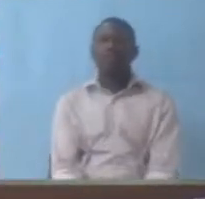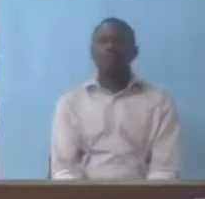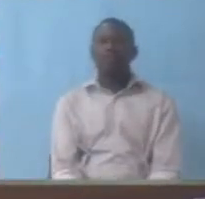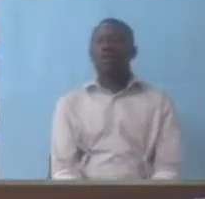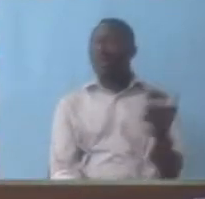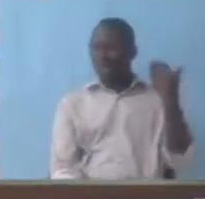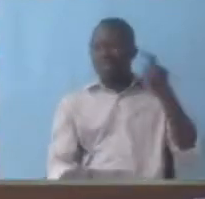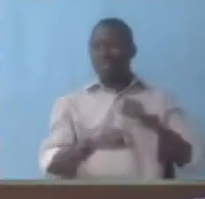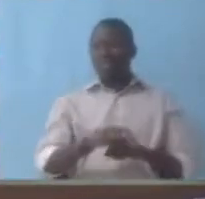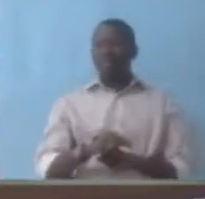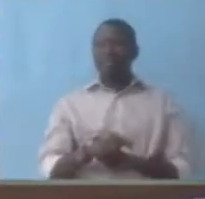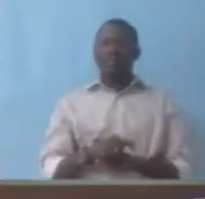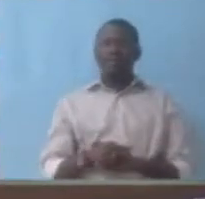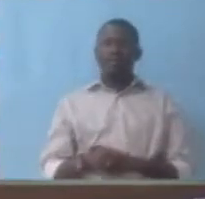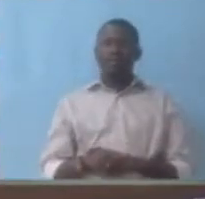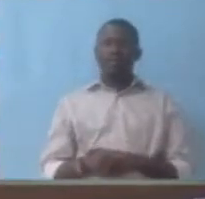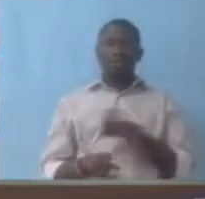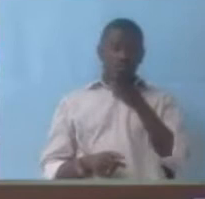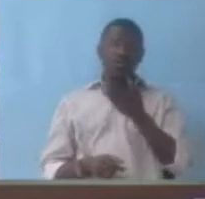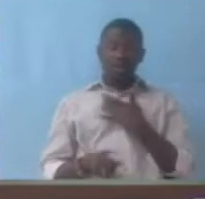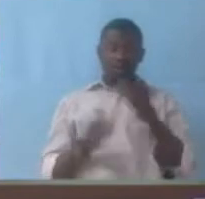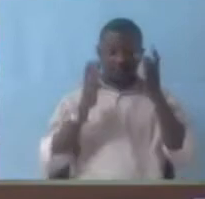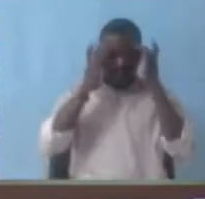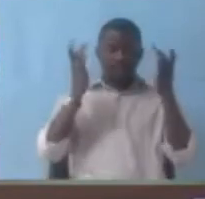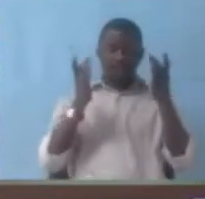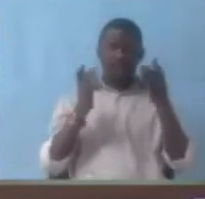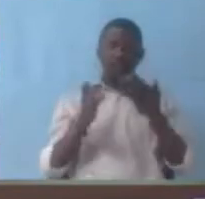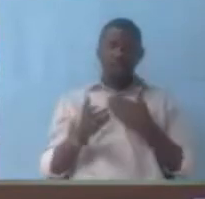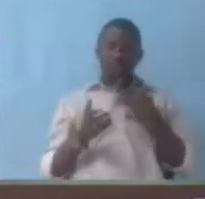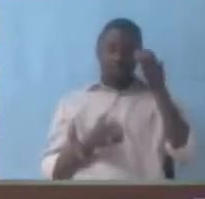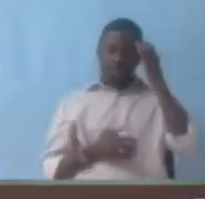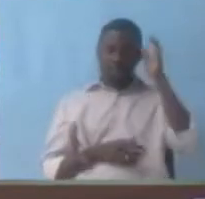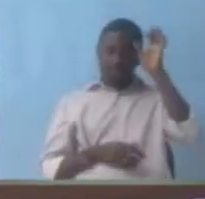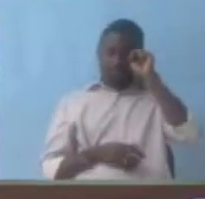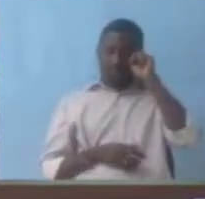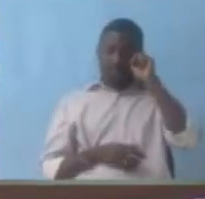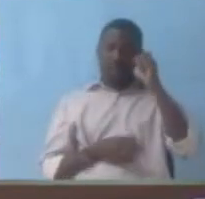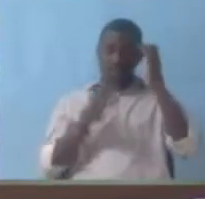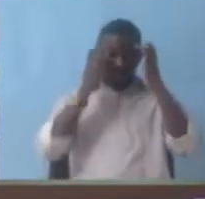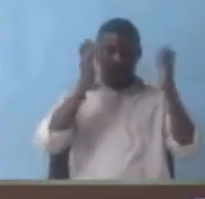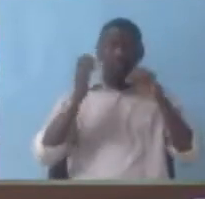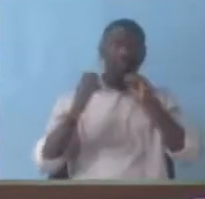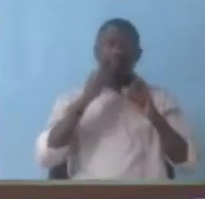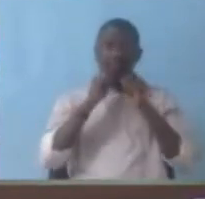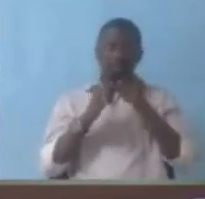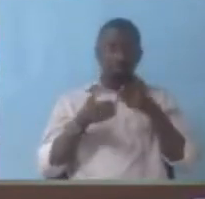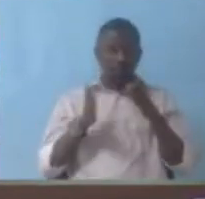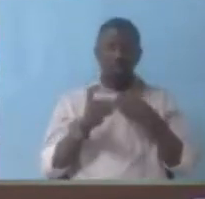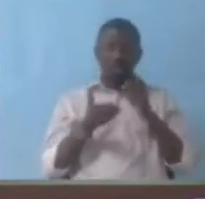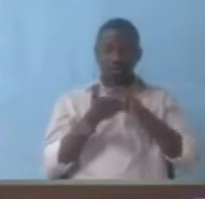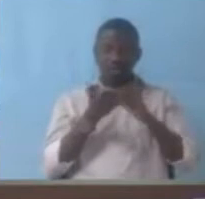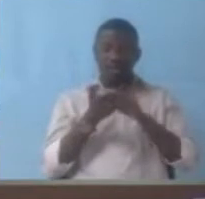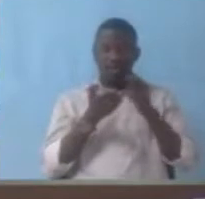At that point, you had the skills, like you said, you had the know-how, you had expertise in drafting decrees. What were